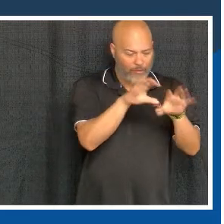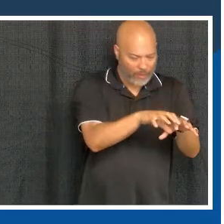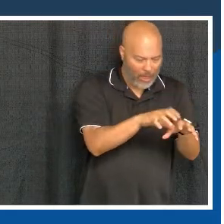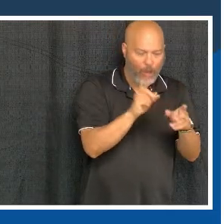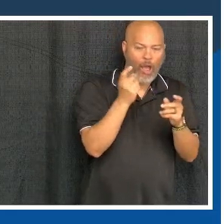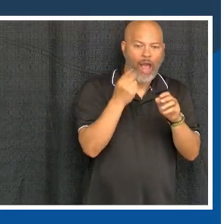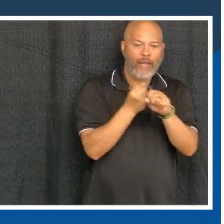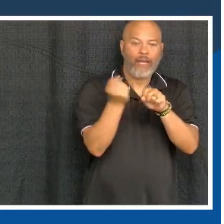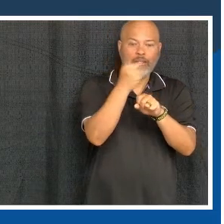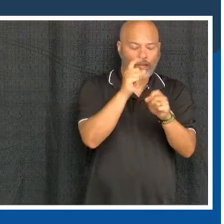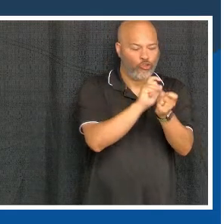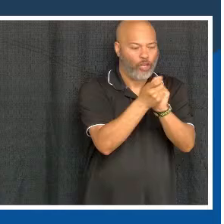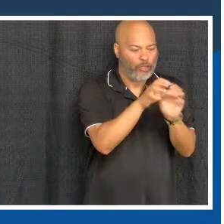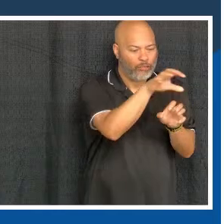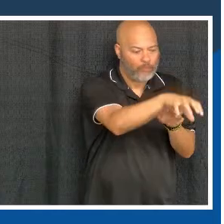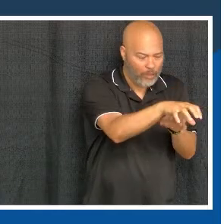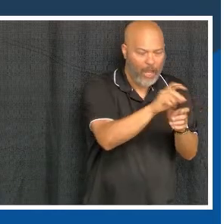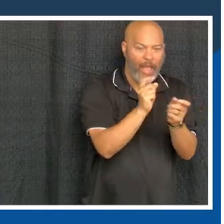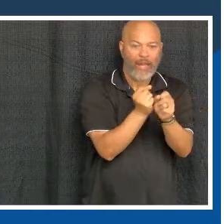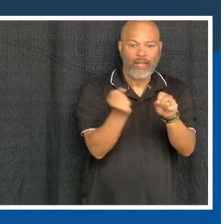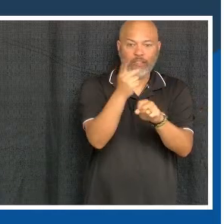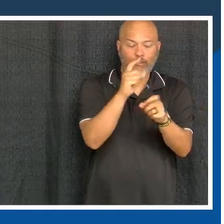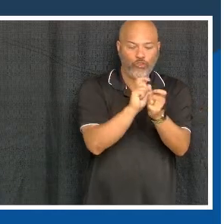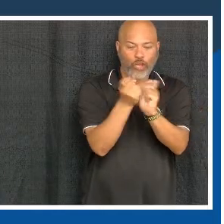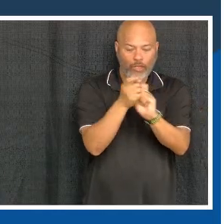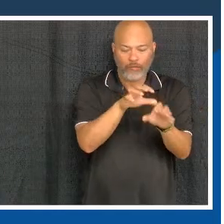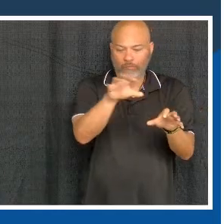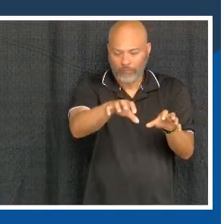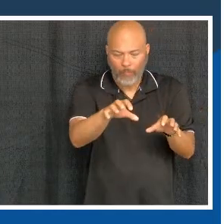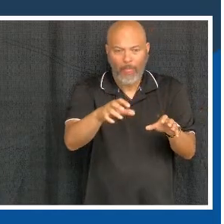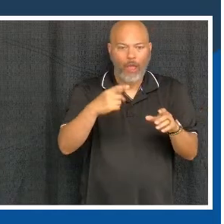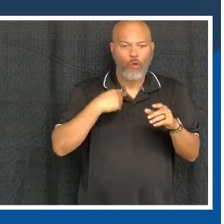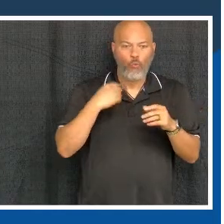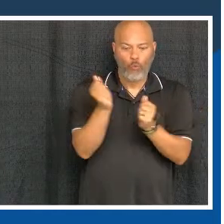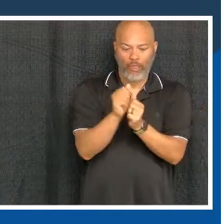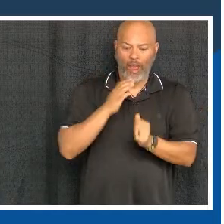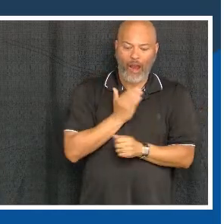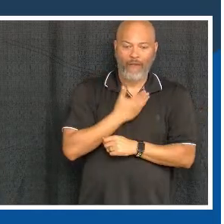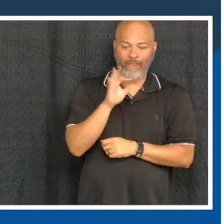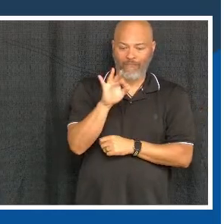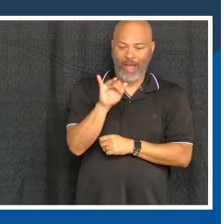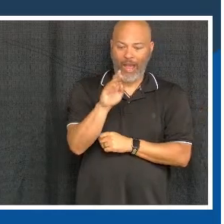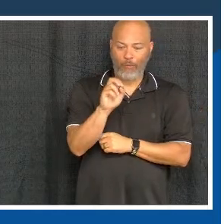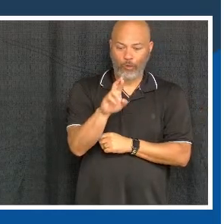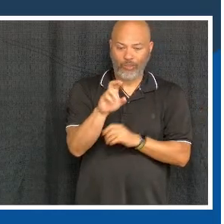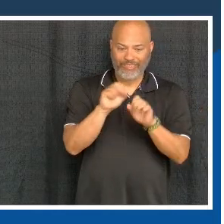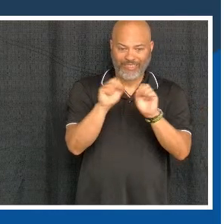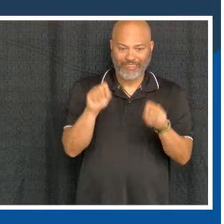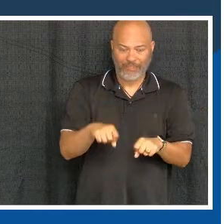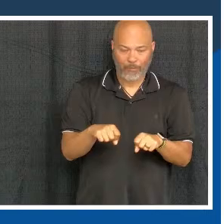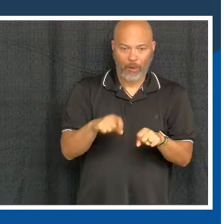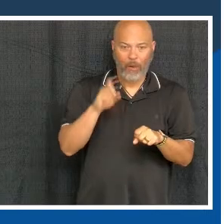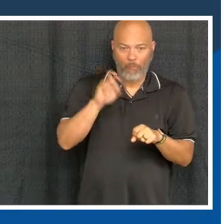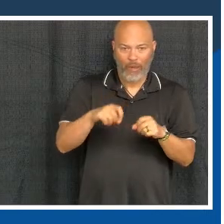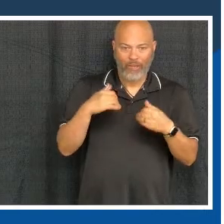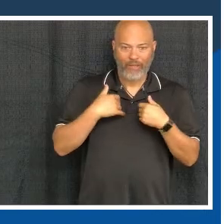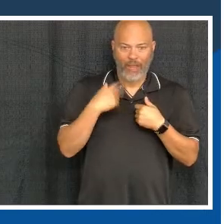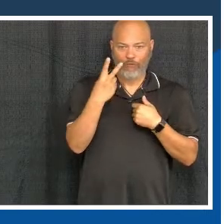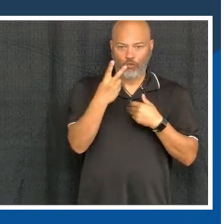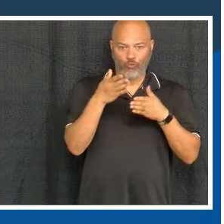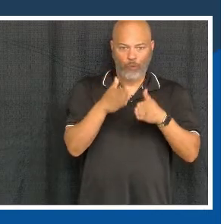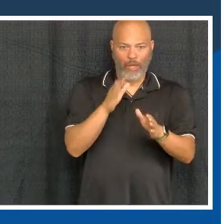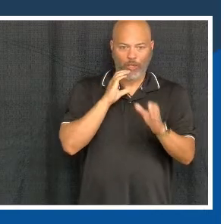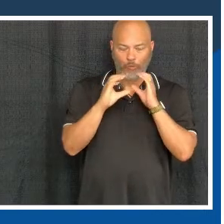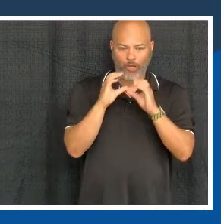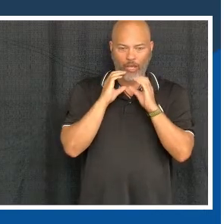that. So with our fiber system that we have, any device that we put on our distribution system must have two-way